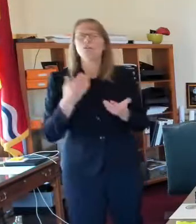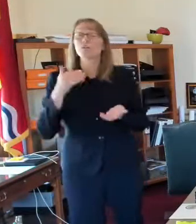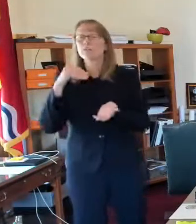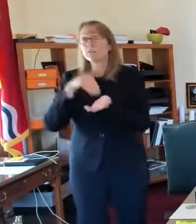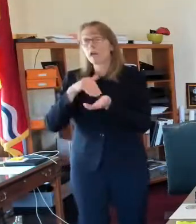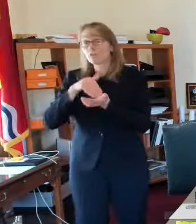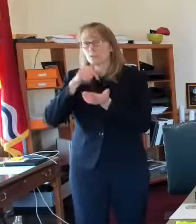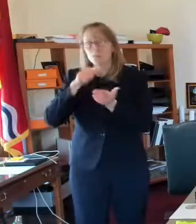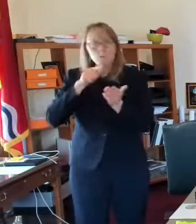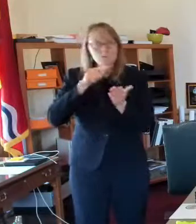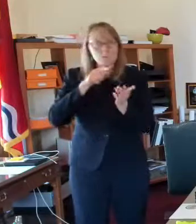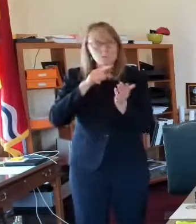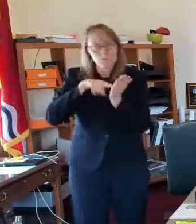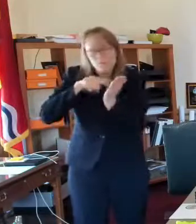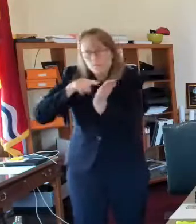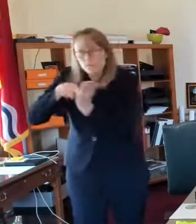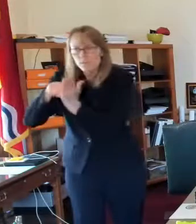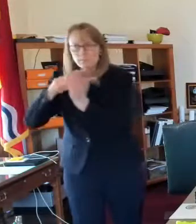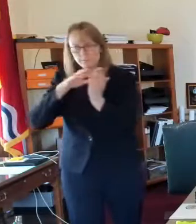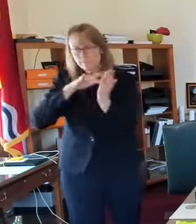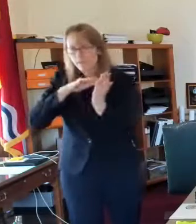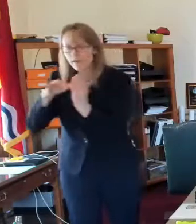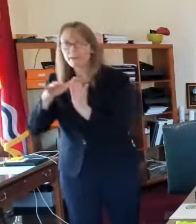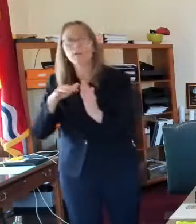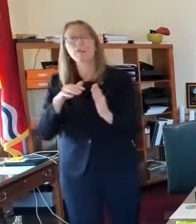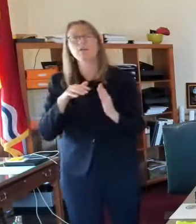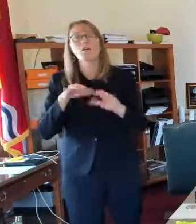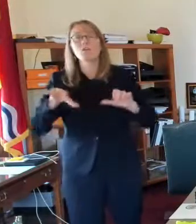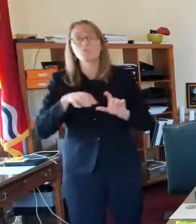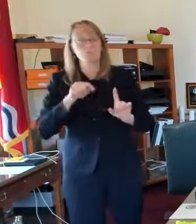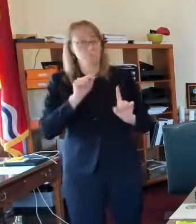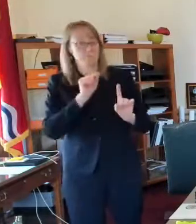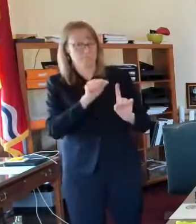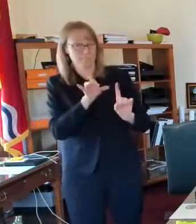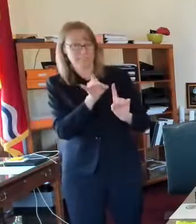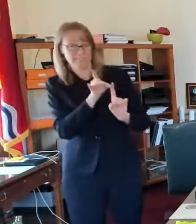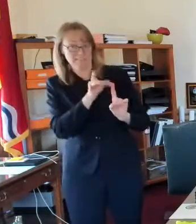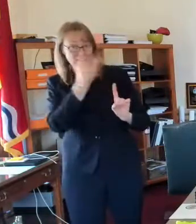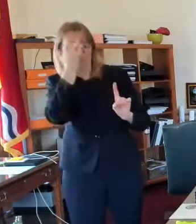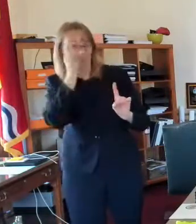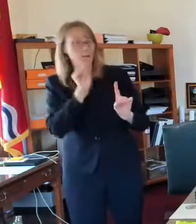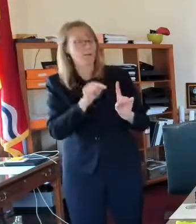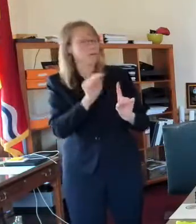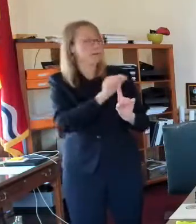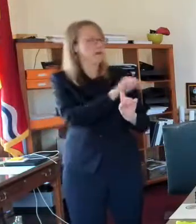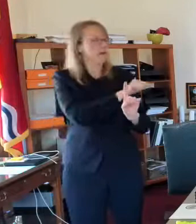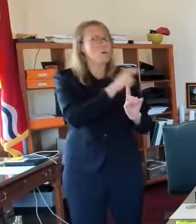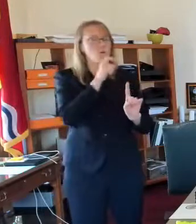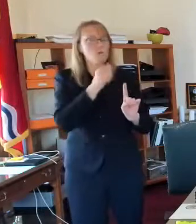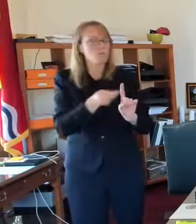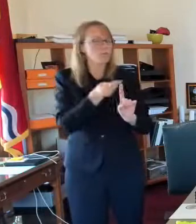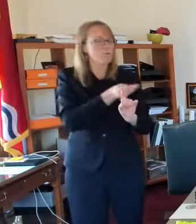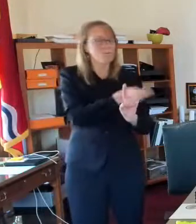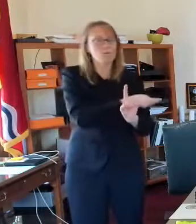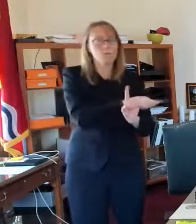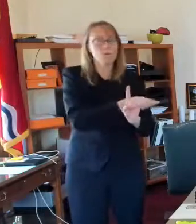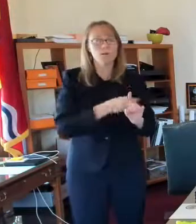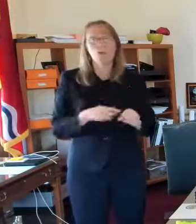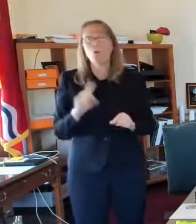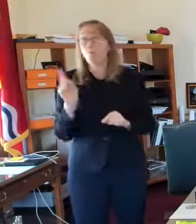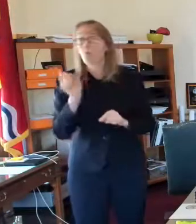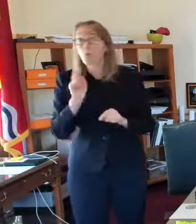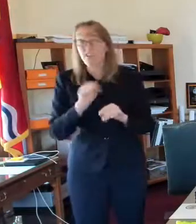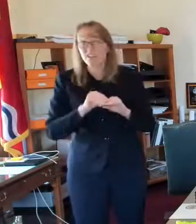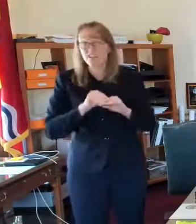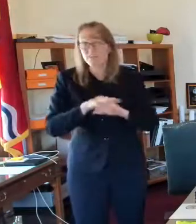doing this contact tracing, it is primarily spreading in small family, neighborhood,